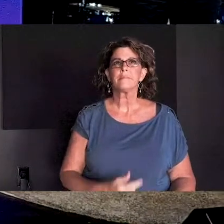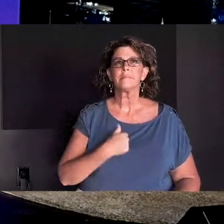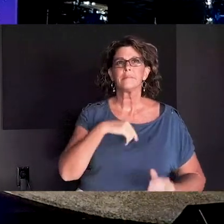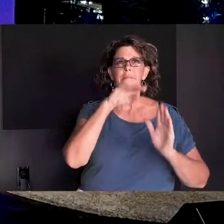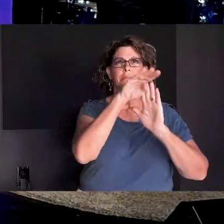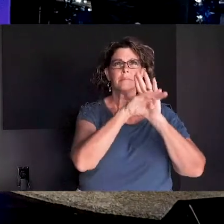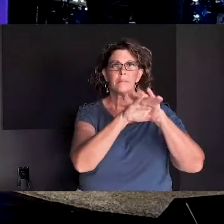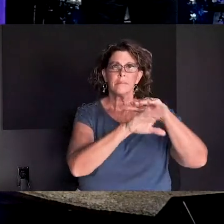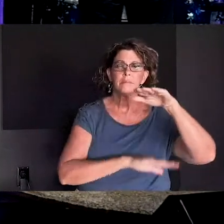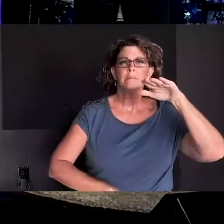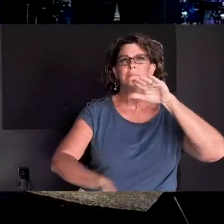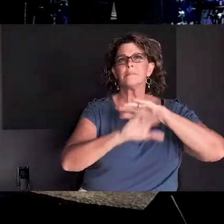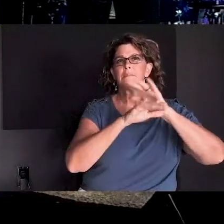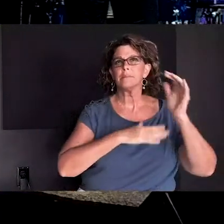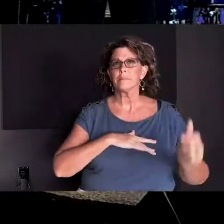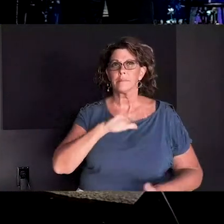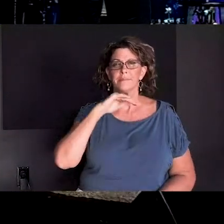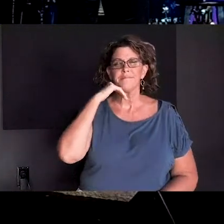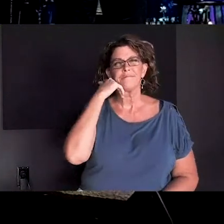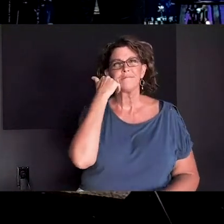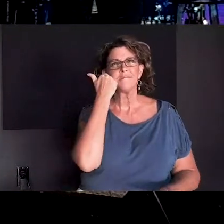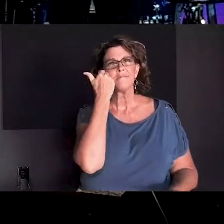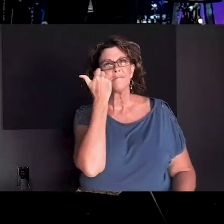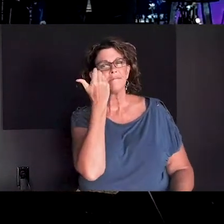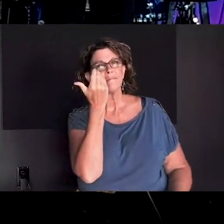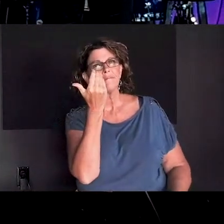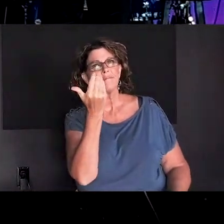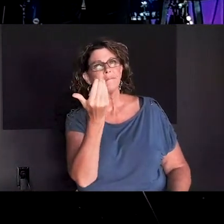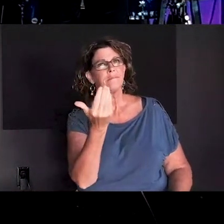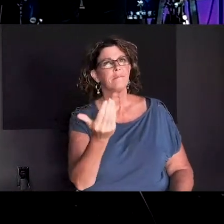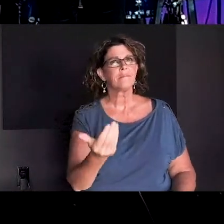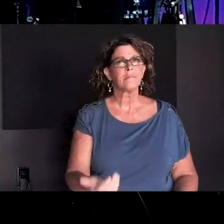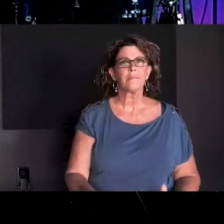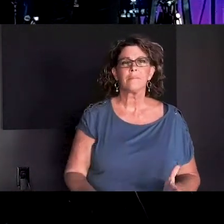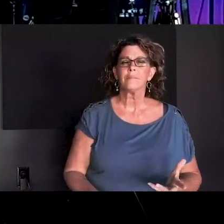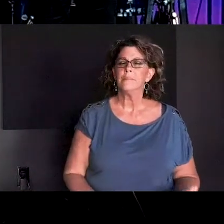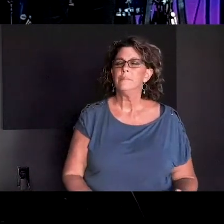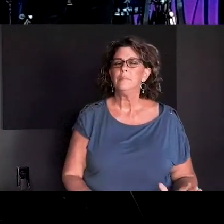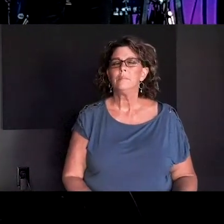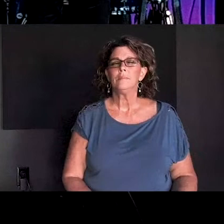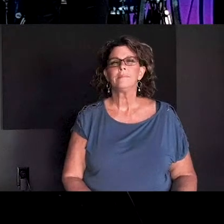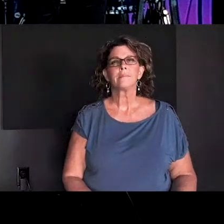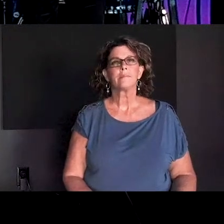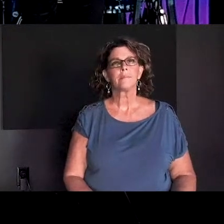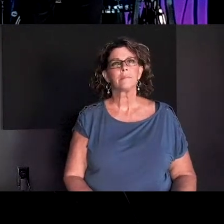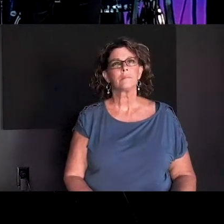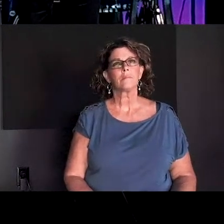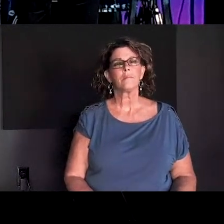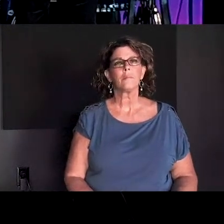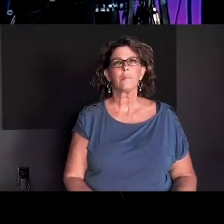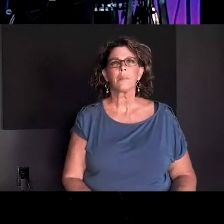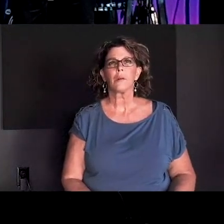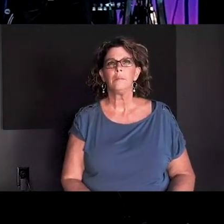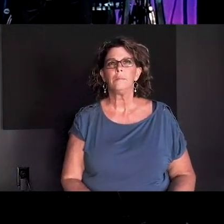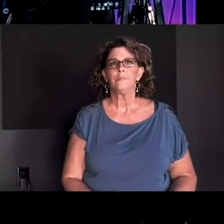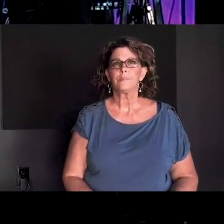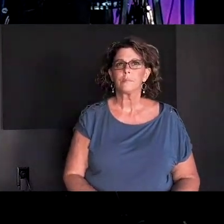I was buried beneath my shame.